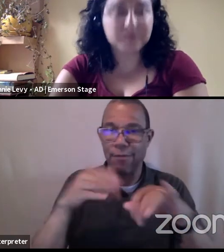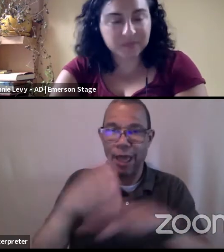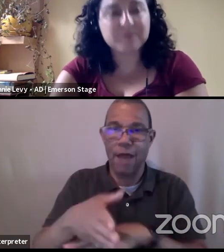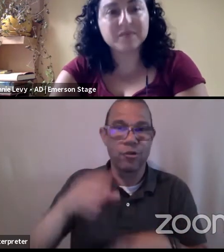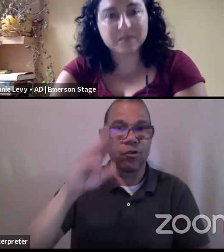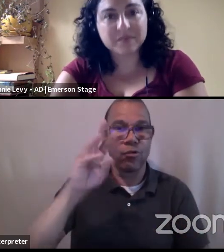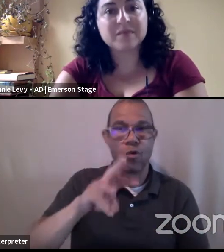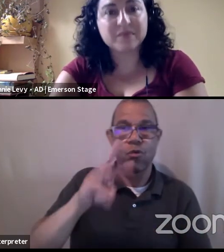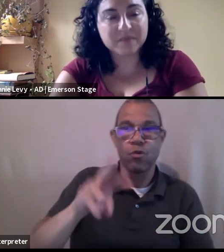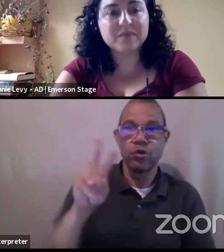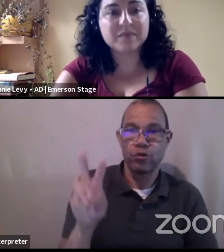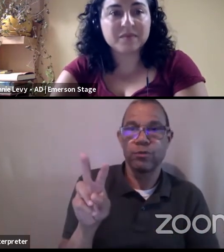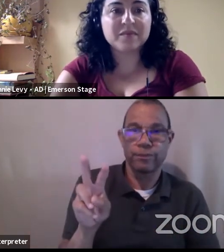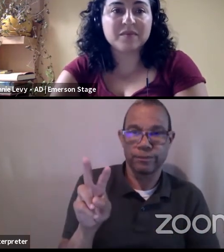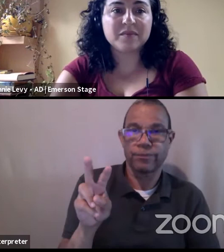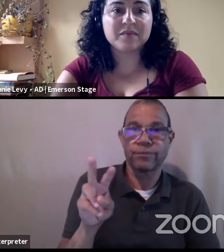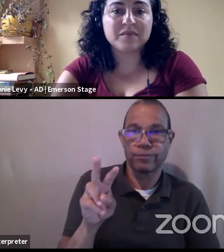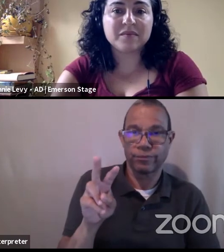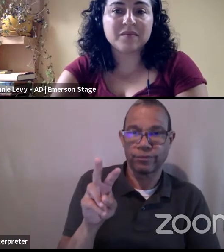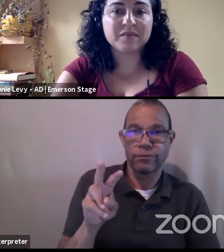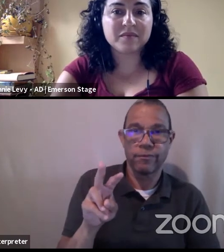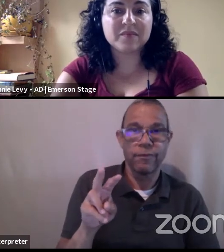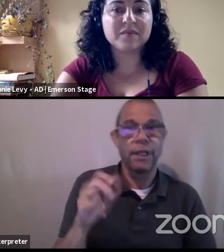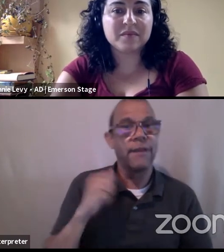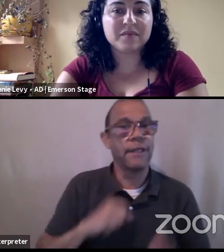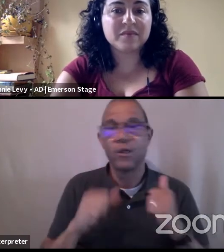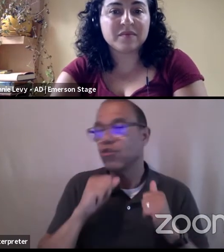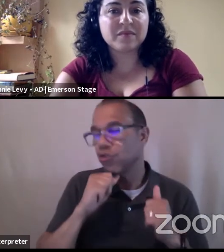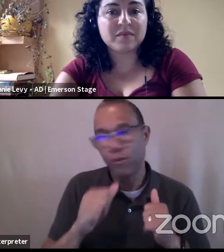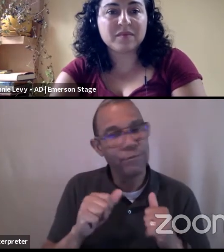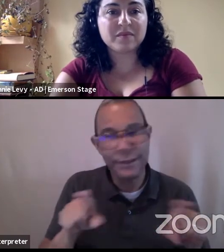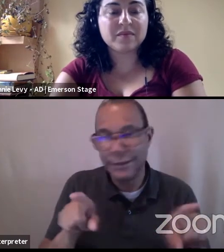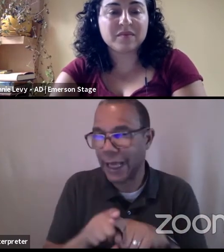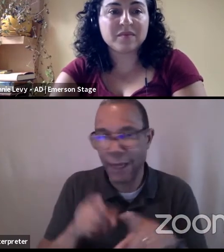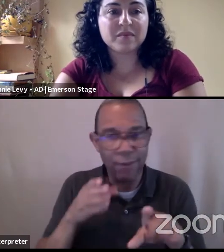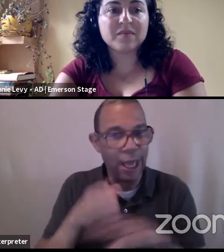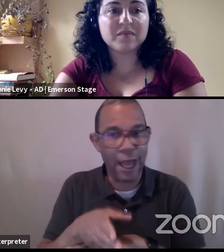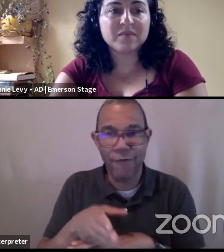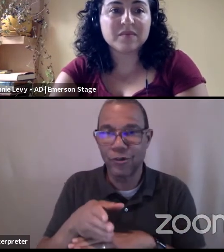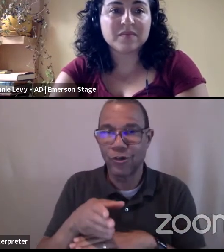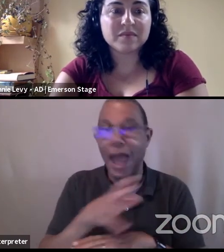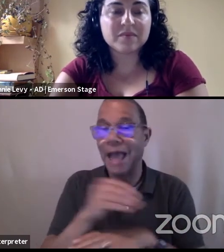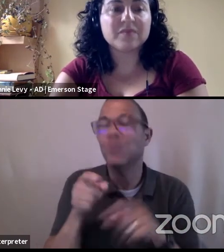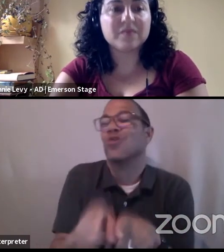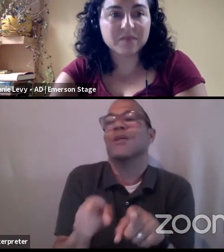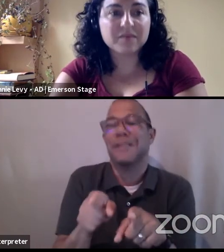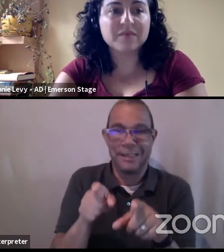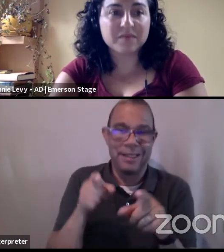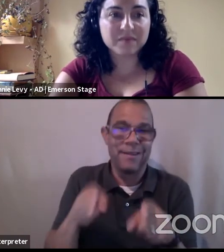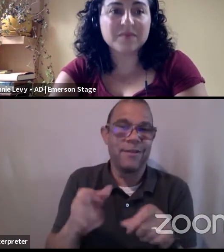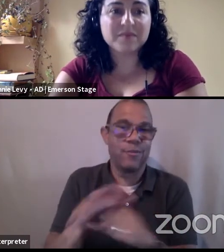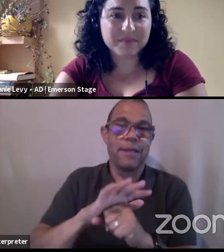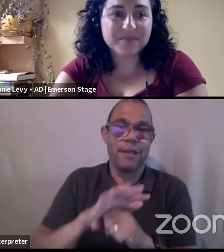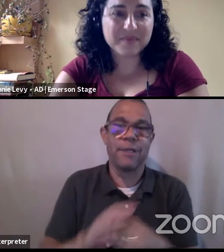for example, and, uh, theater shouldn't be the same after, uh, and during this pandemic.